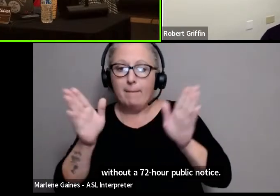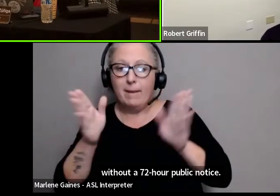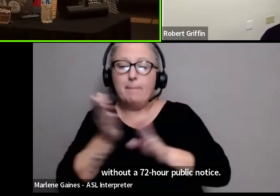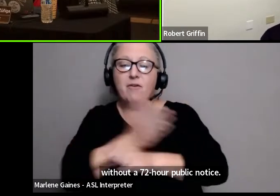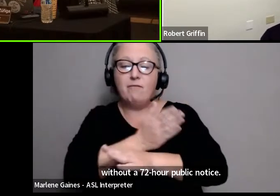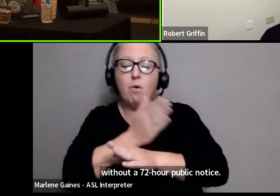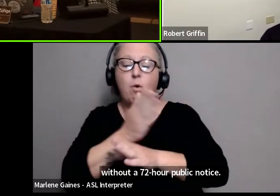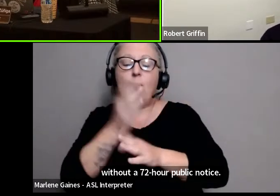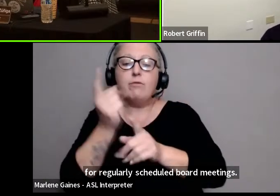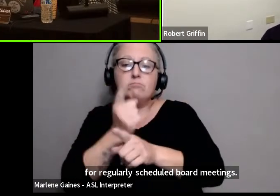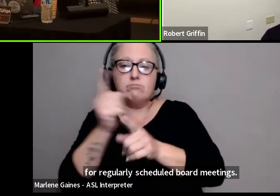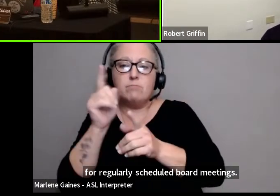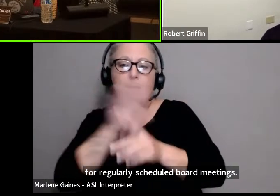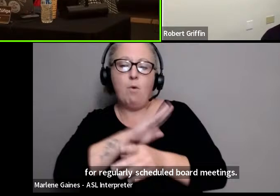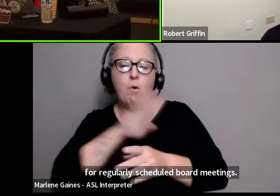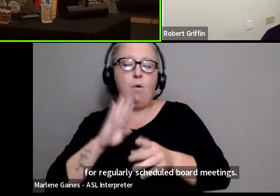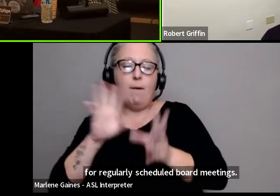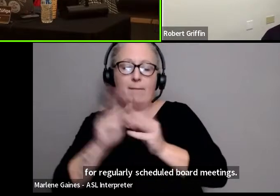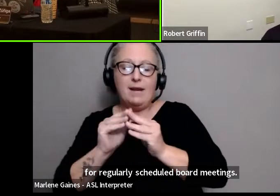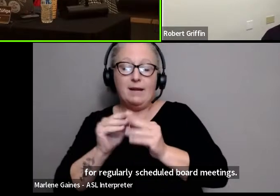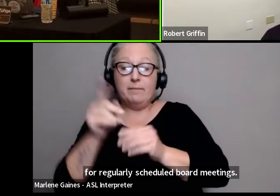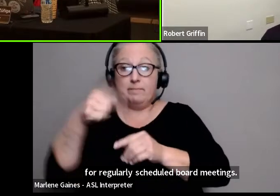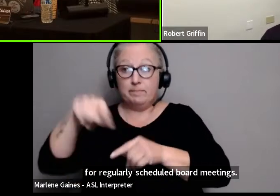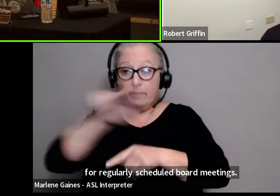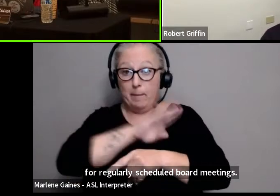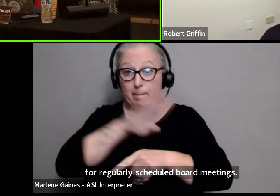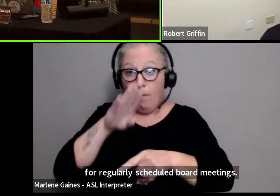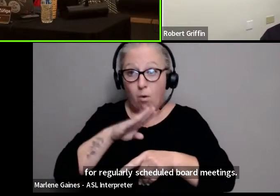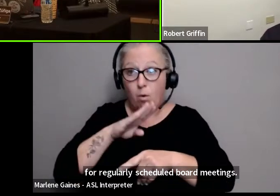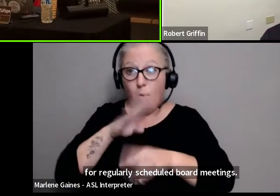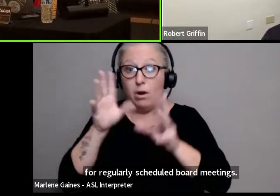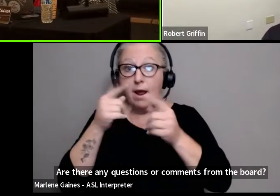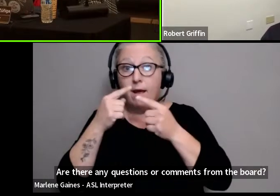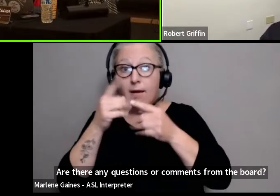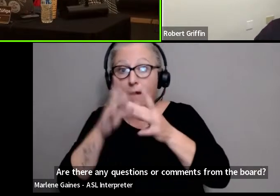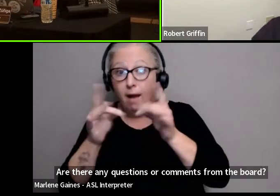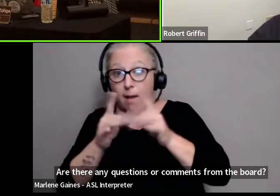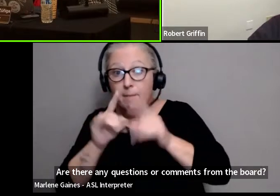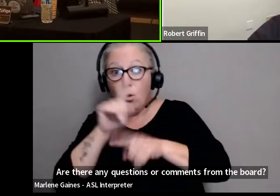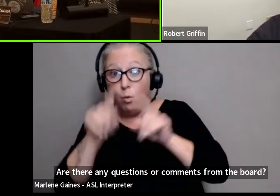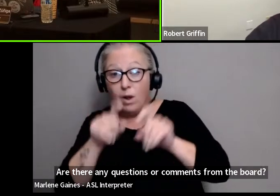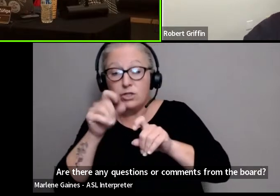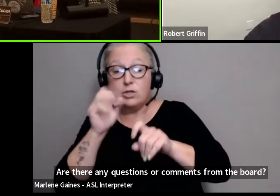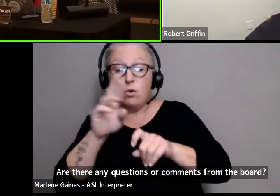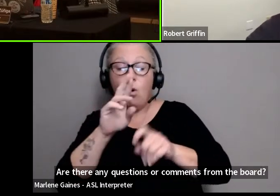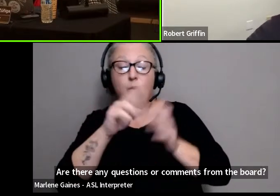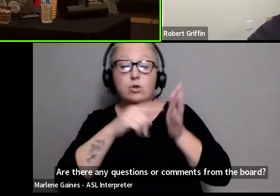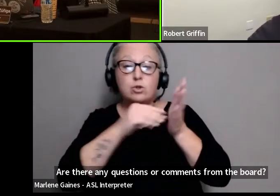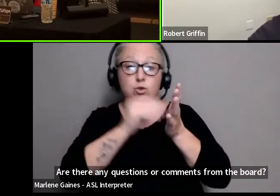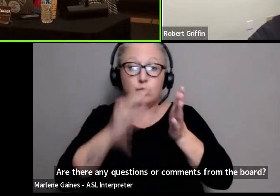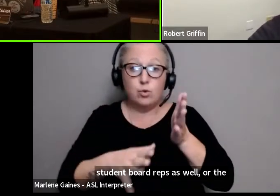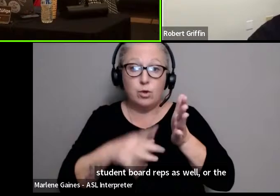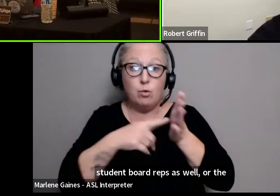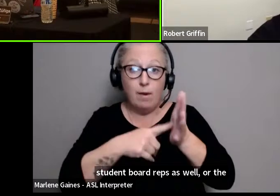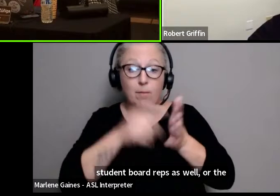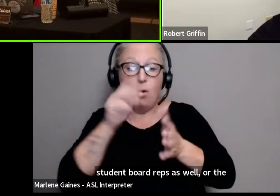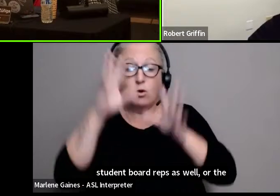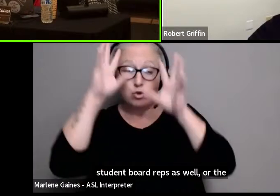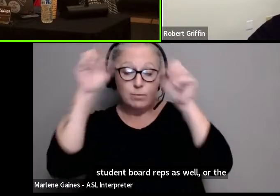there any questions or comments from the board, student board reps as well, or the superintendent in